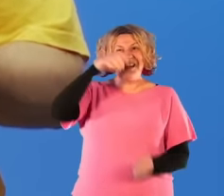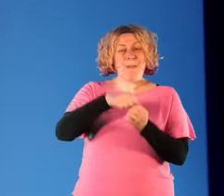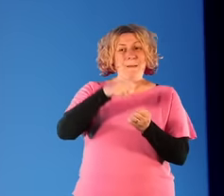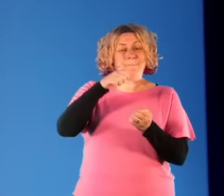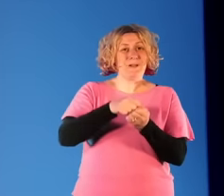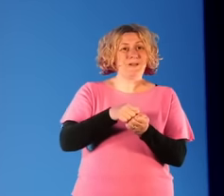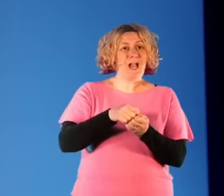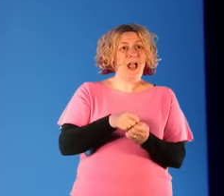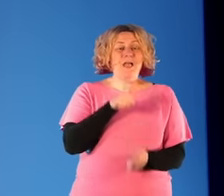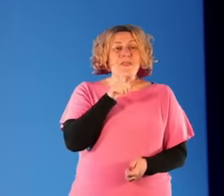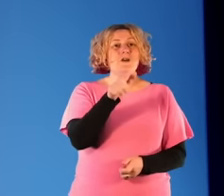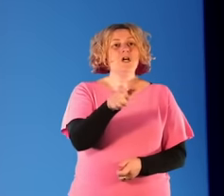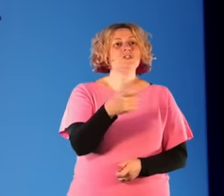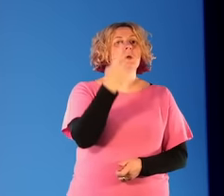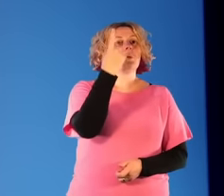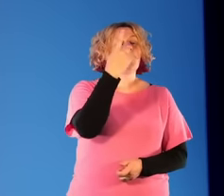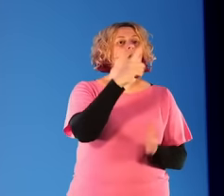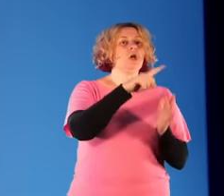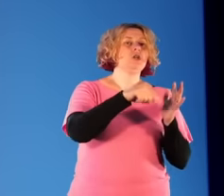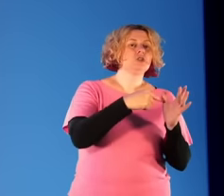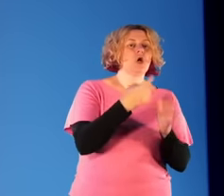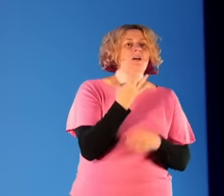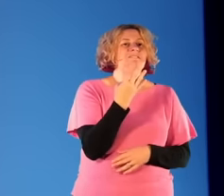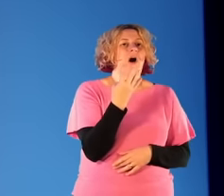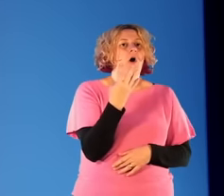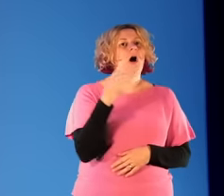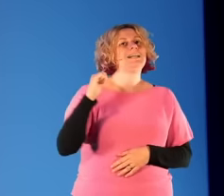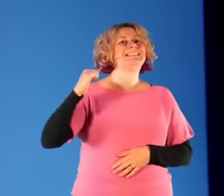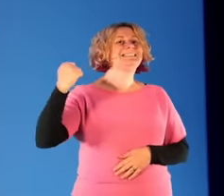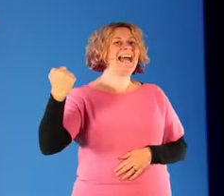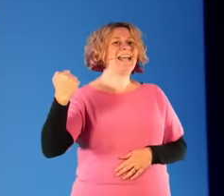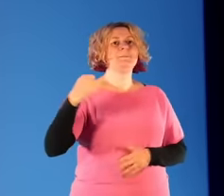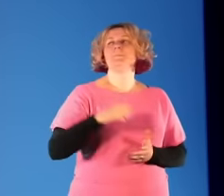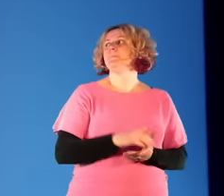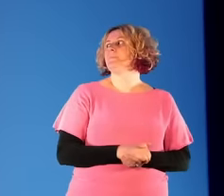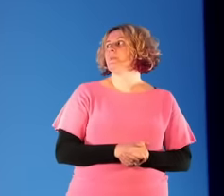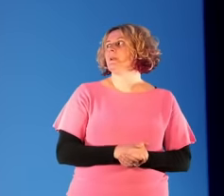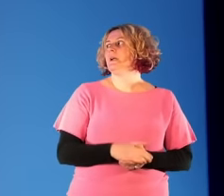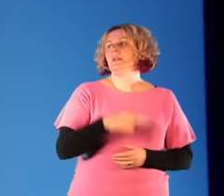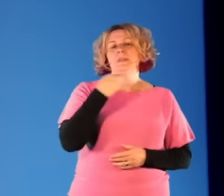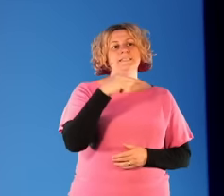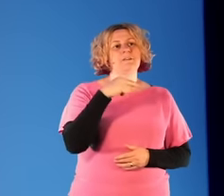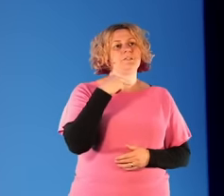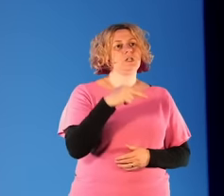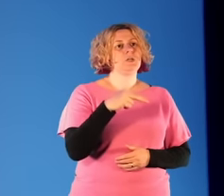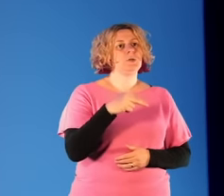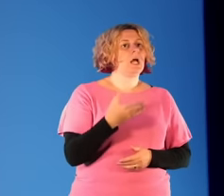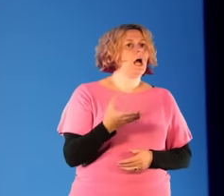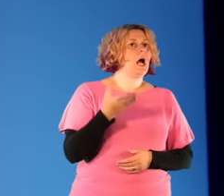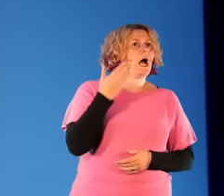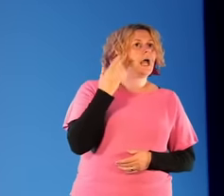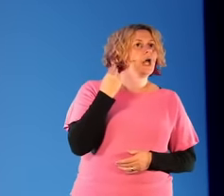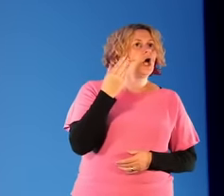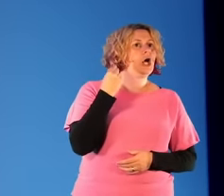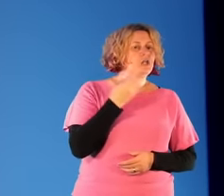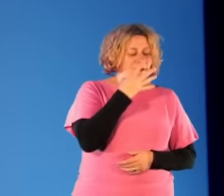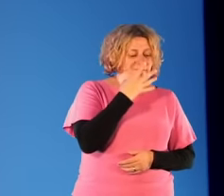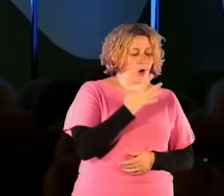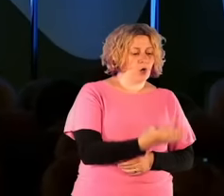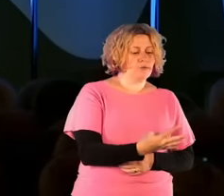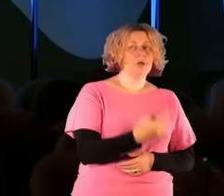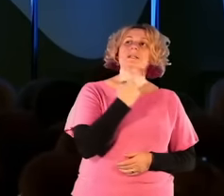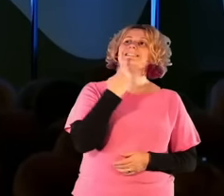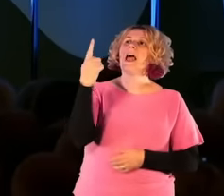interested. And this afternoon, I heard that one of our 4-year-olds had told his mum that he's put his trust in Jesus.